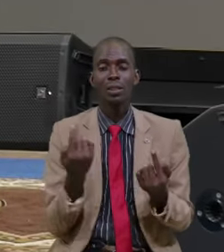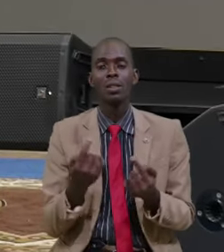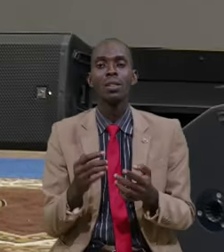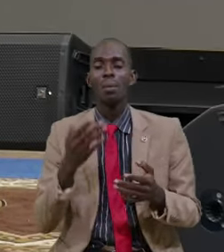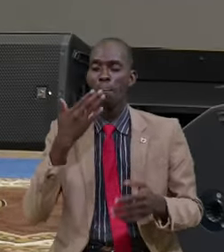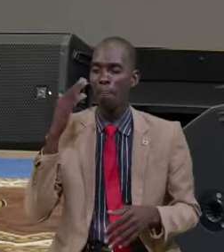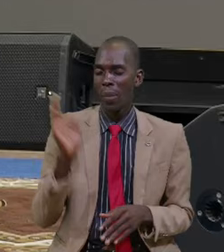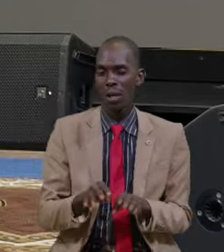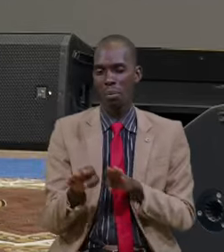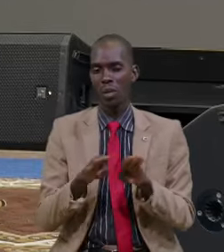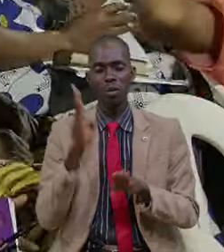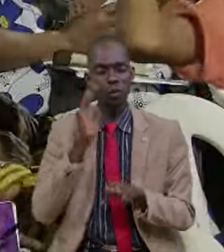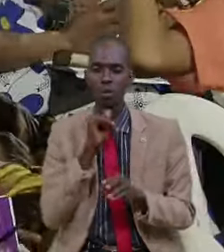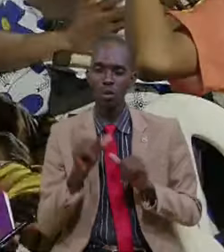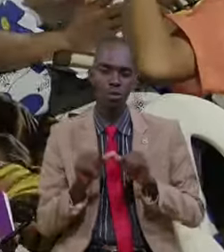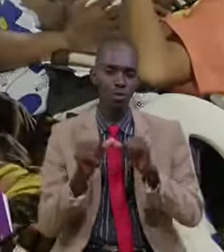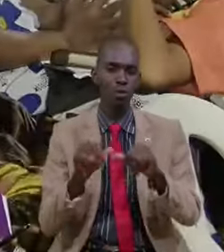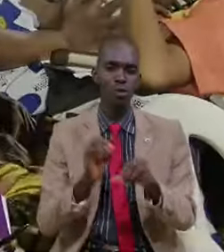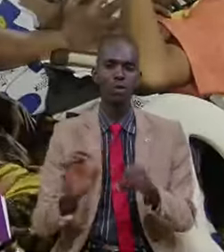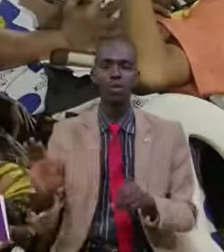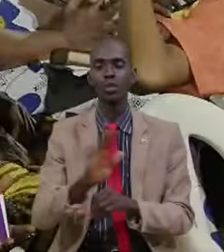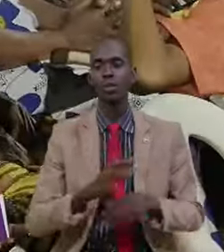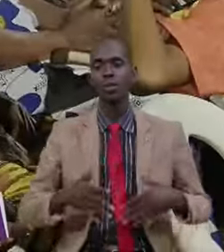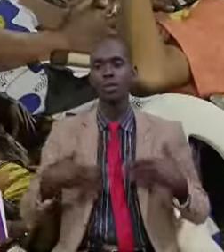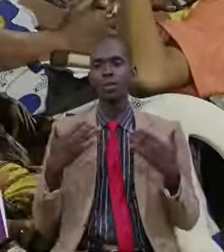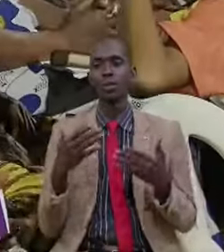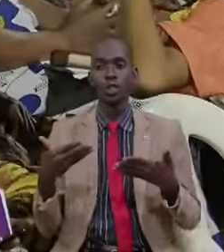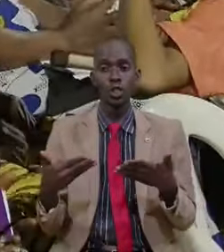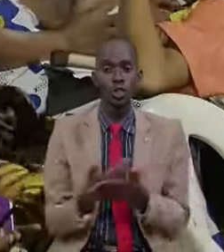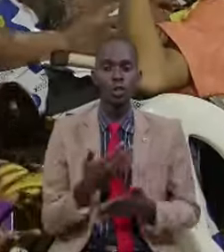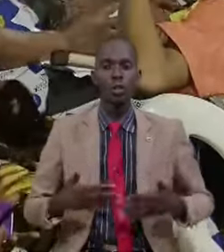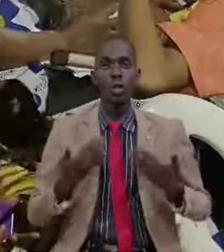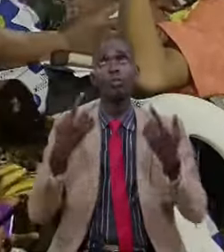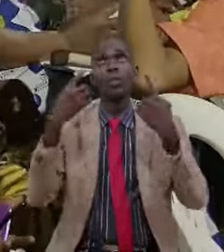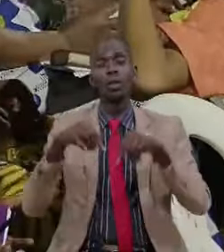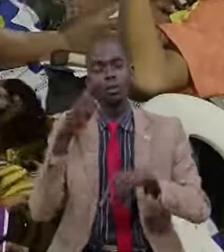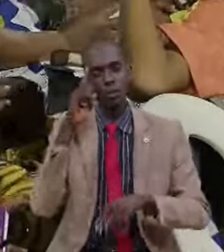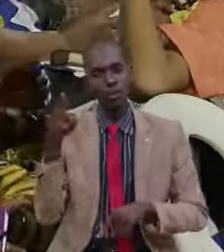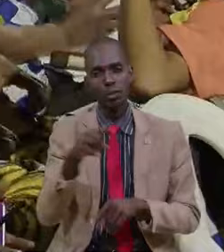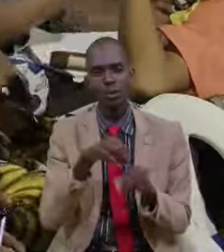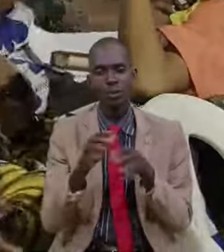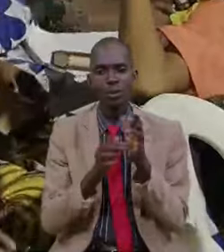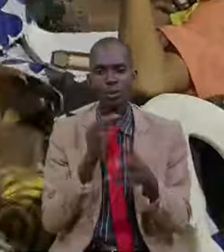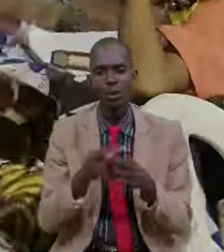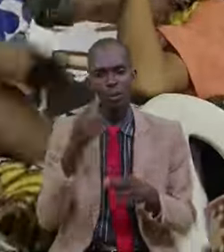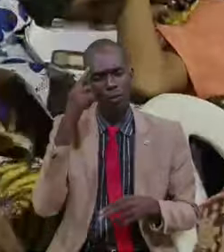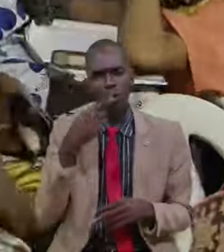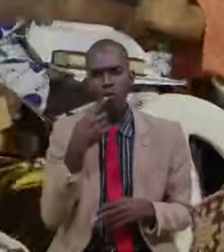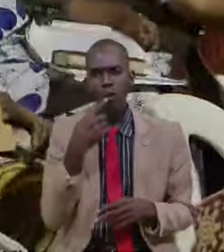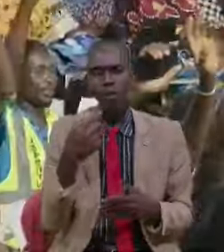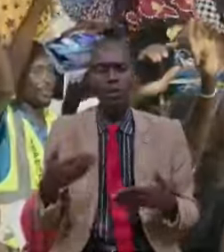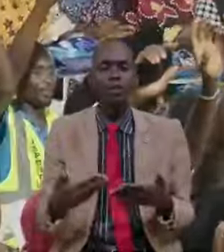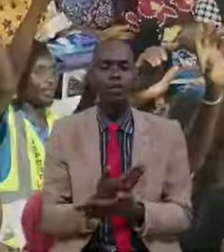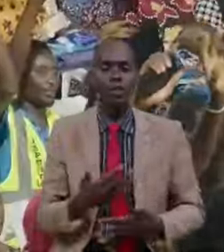behavior will not continue your life. New life has come. What are you? New life has